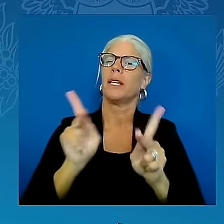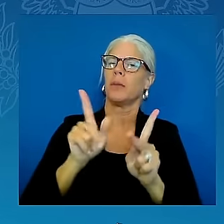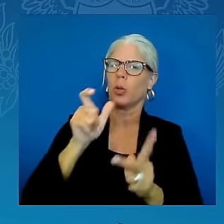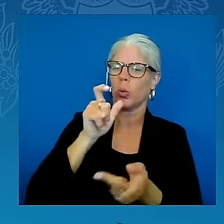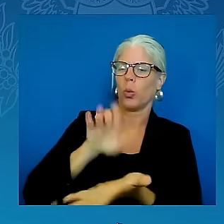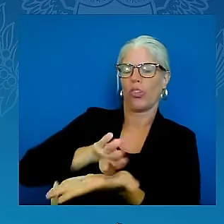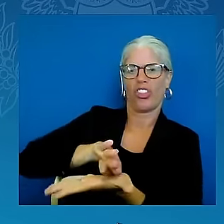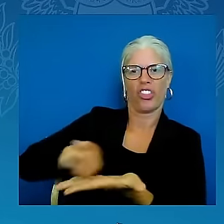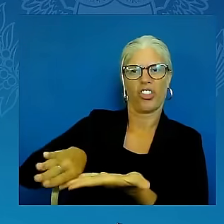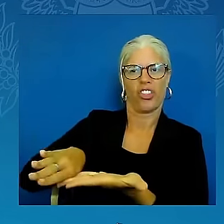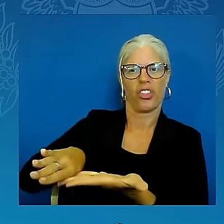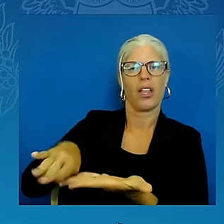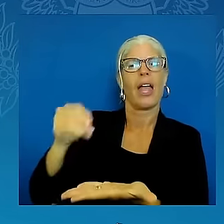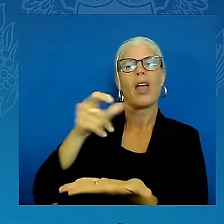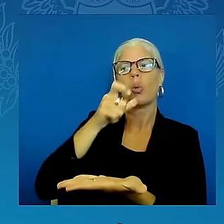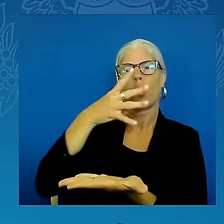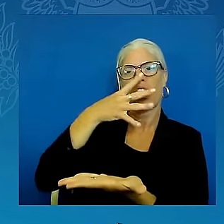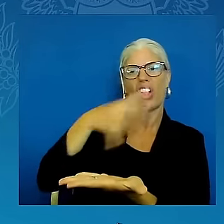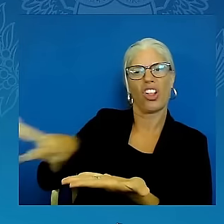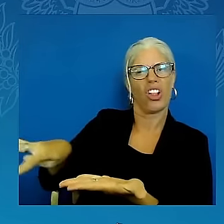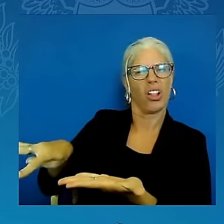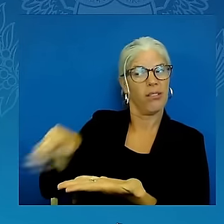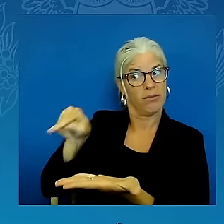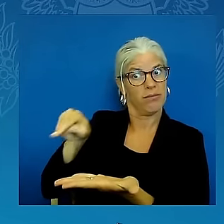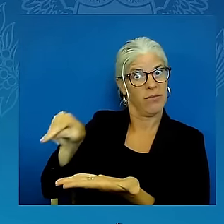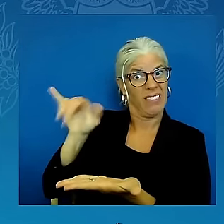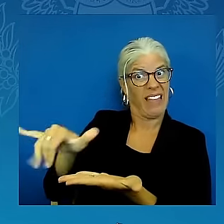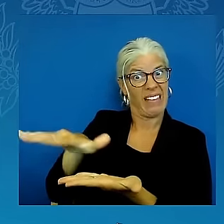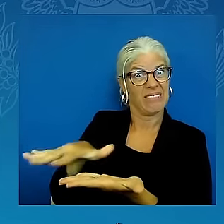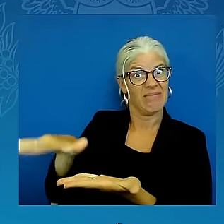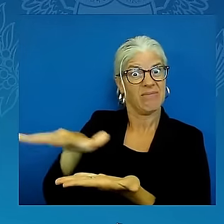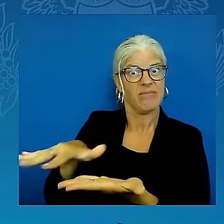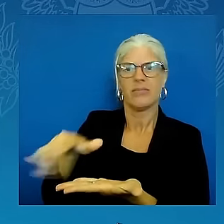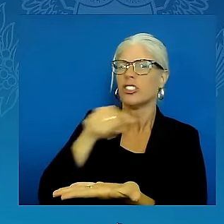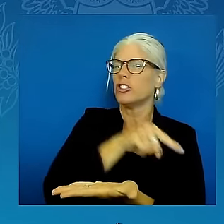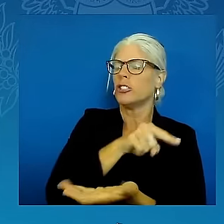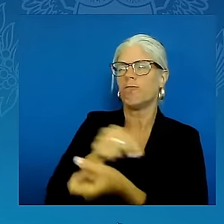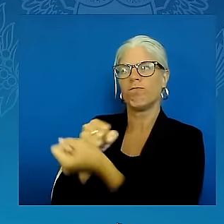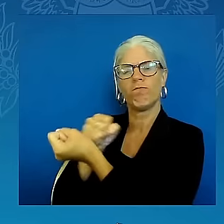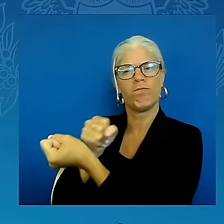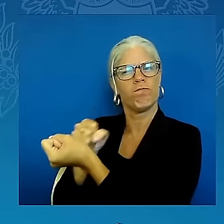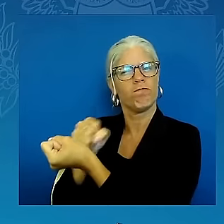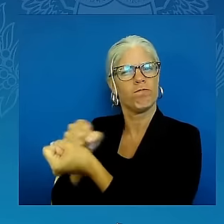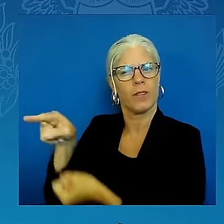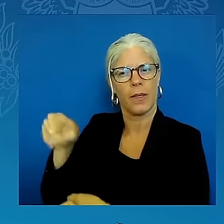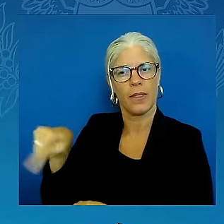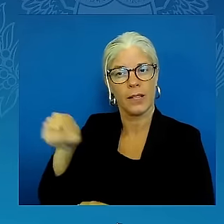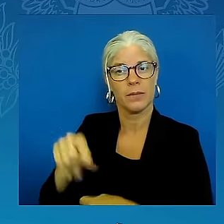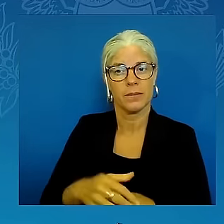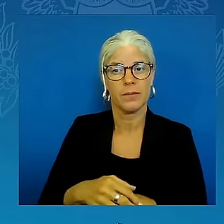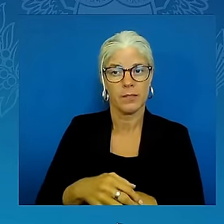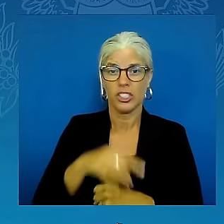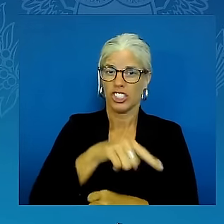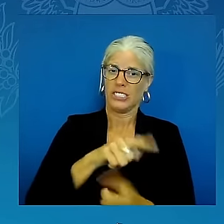for the better. So I will end with this. Sheila Jackson Lee was the